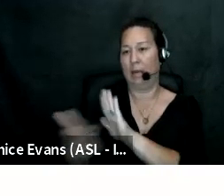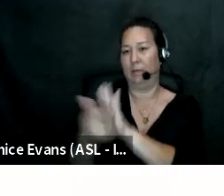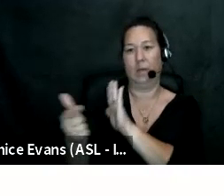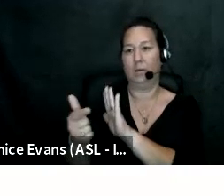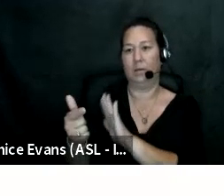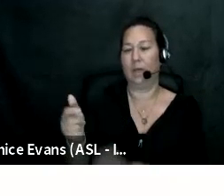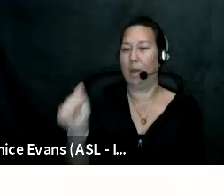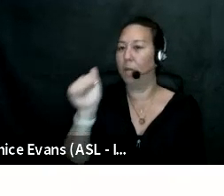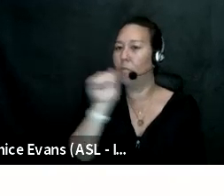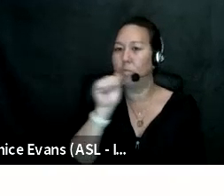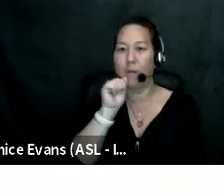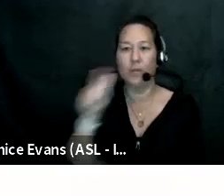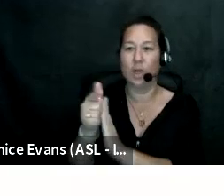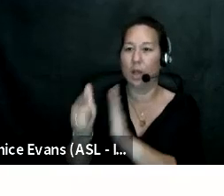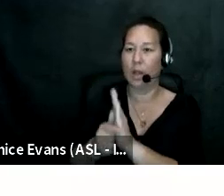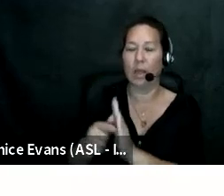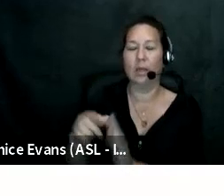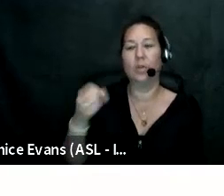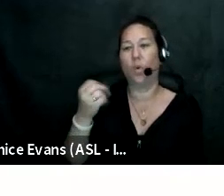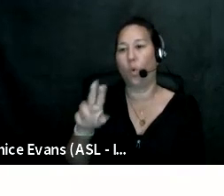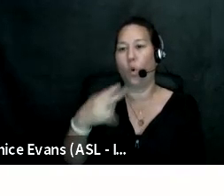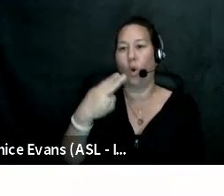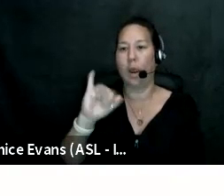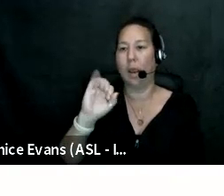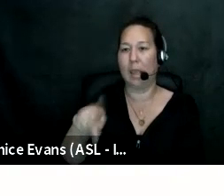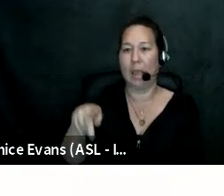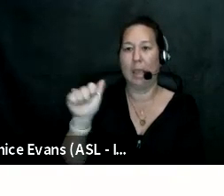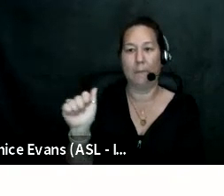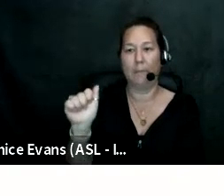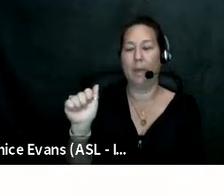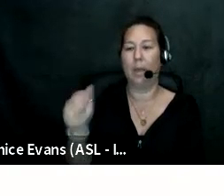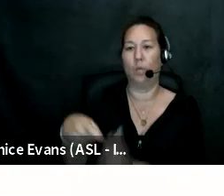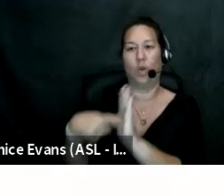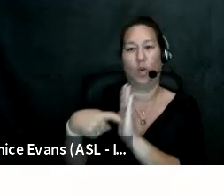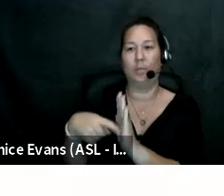any privacy laws or HIPAA requirements if they're asking those questions.